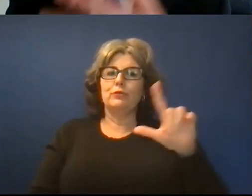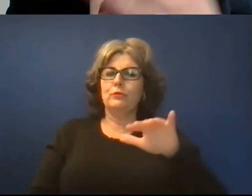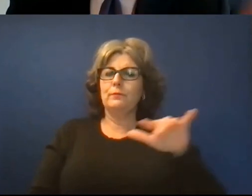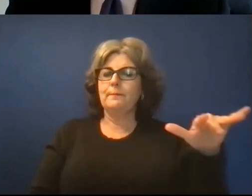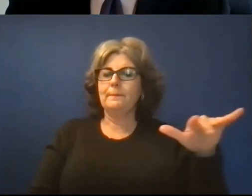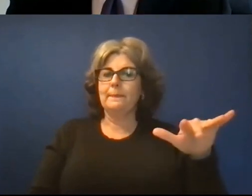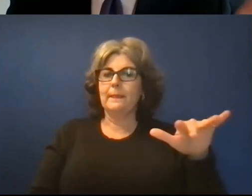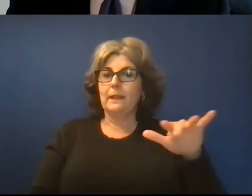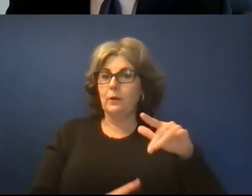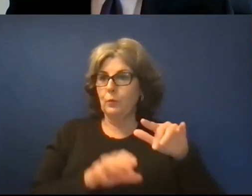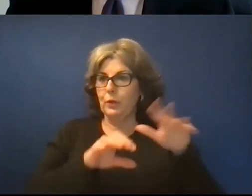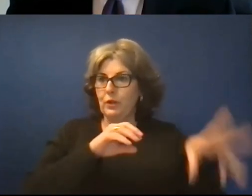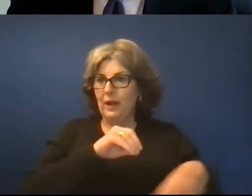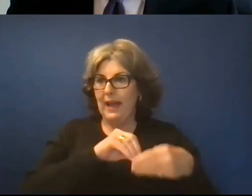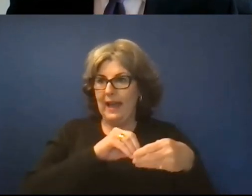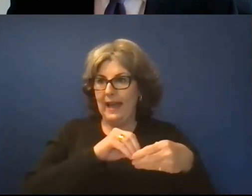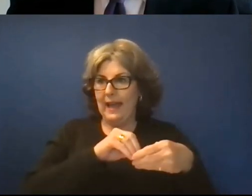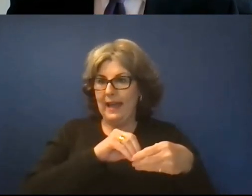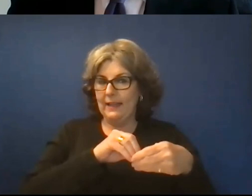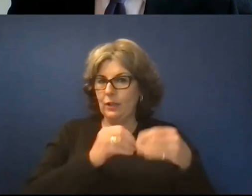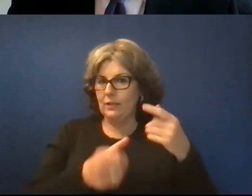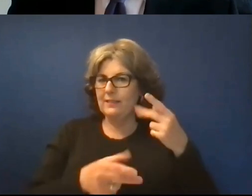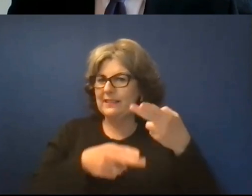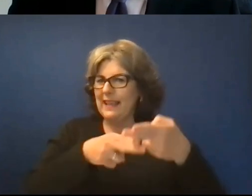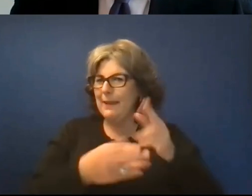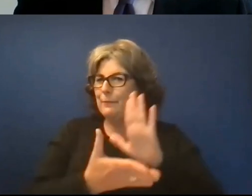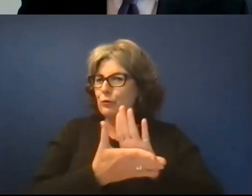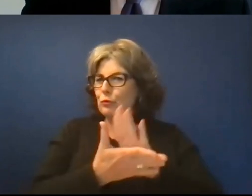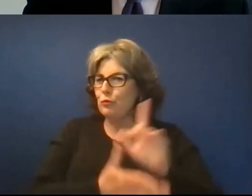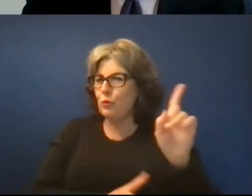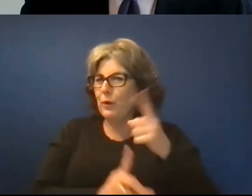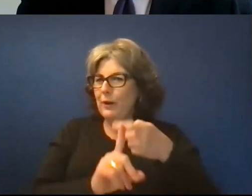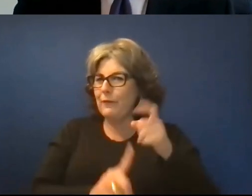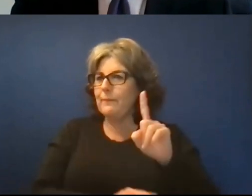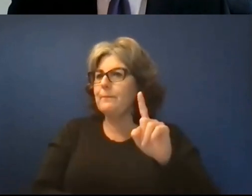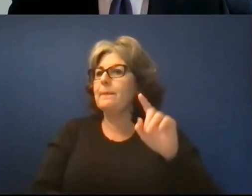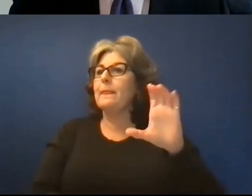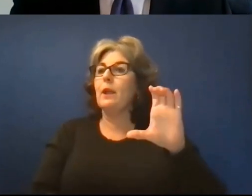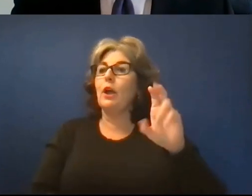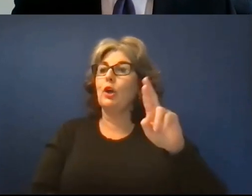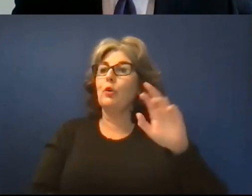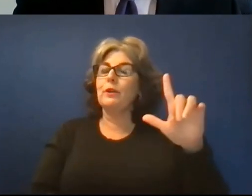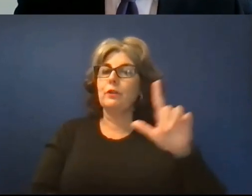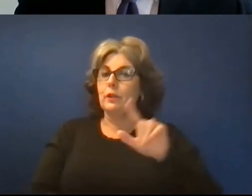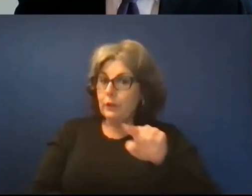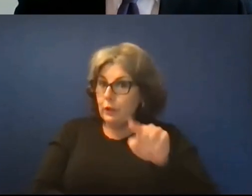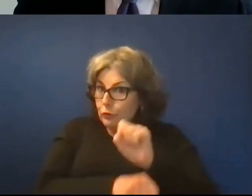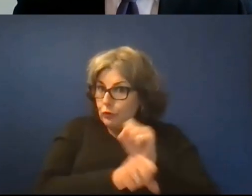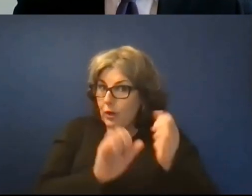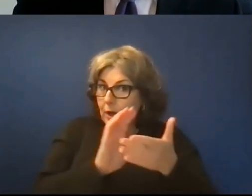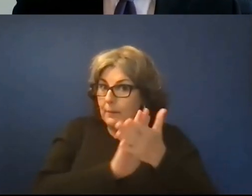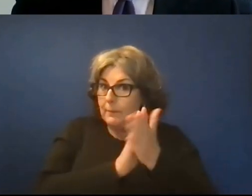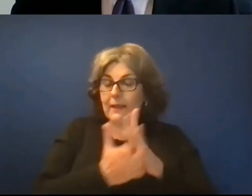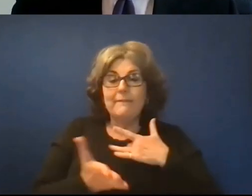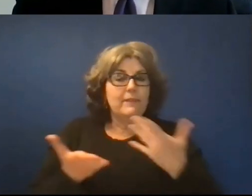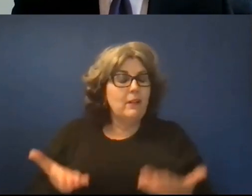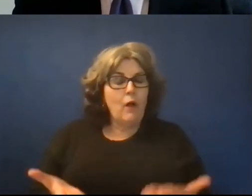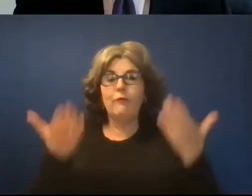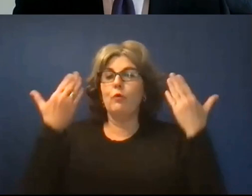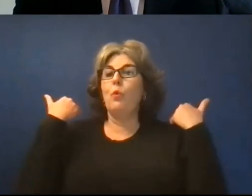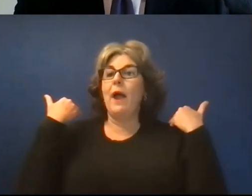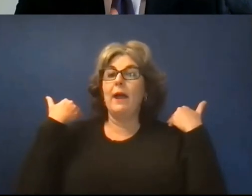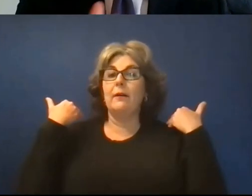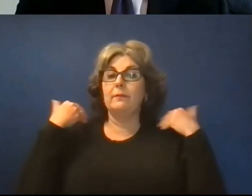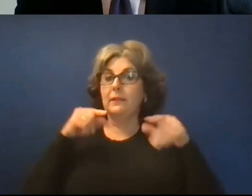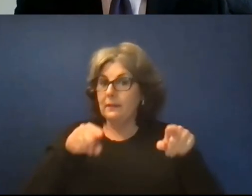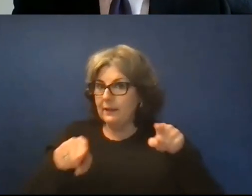meant to say, when you put your questions, tell us what school you're from. And Crystal says, Does your job become overwhelming? Either one